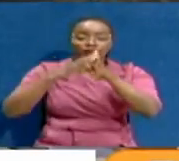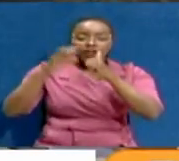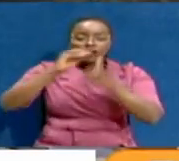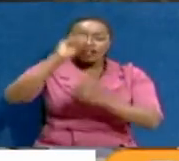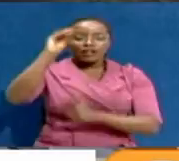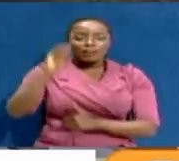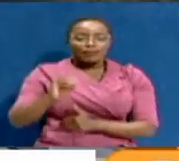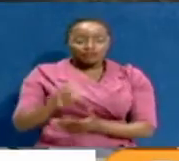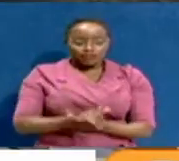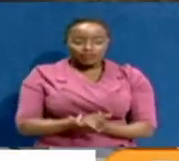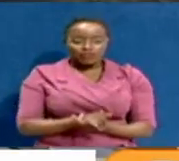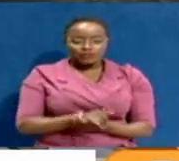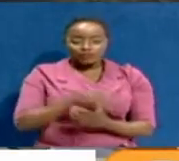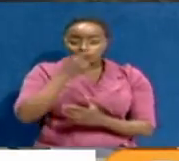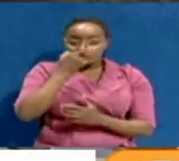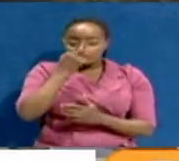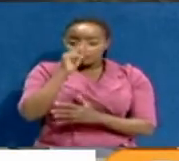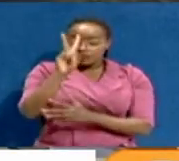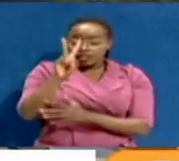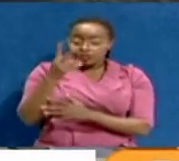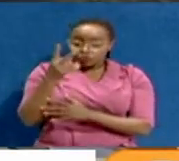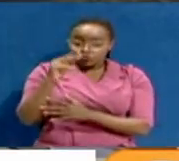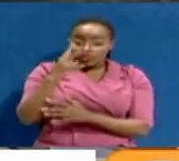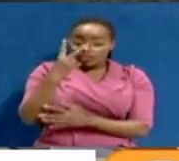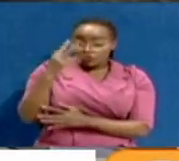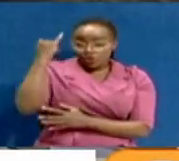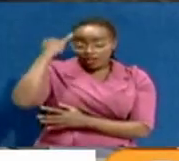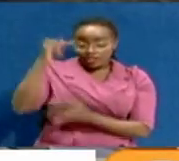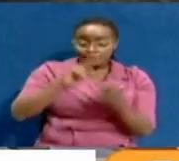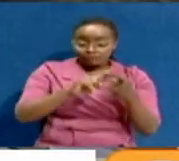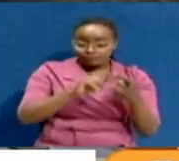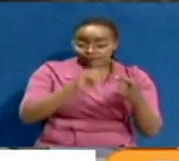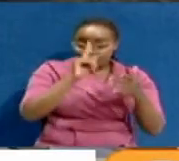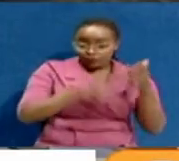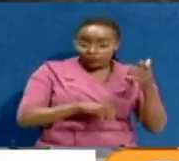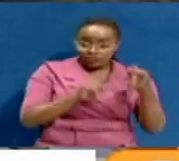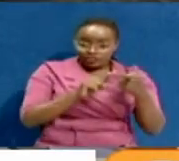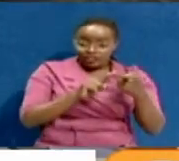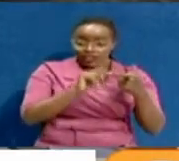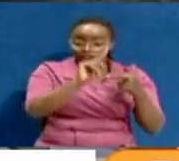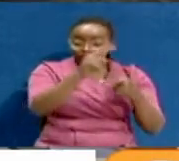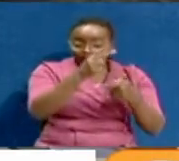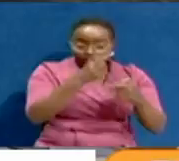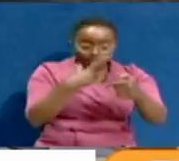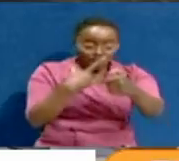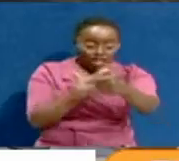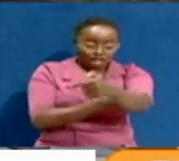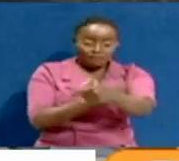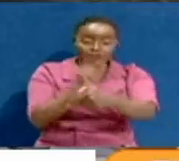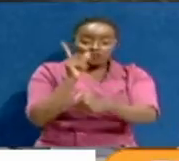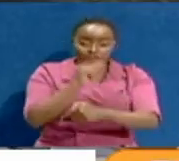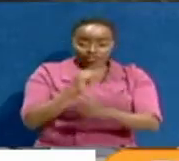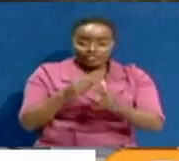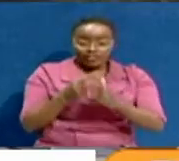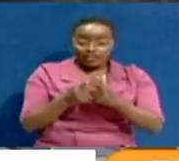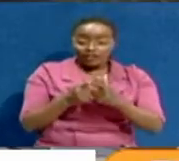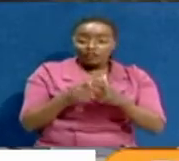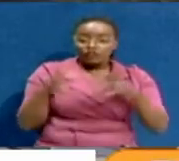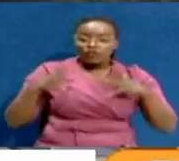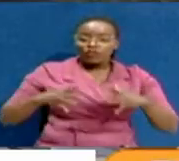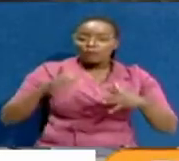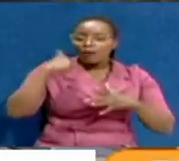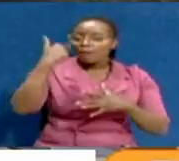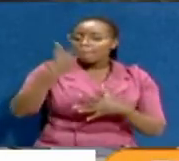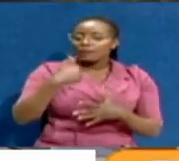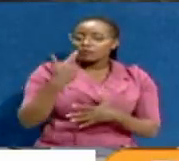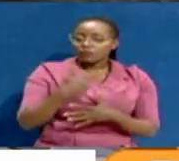90%. Now, there are 2 aspects to it. The first is that even after the first dose, for those who are